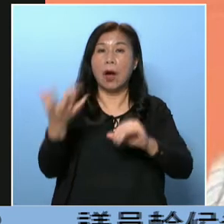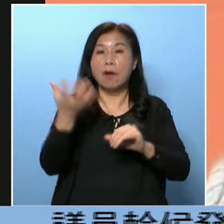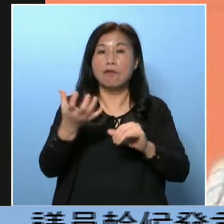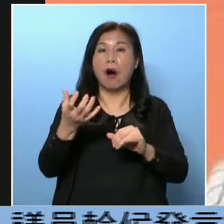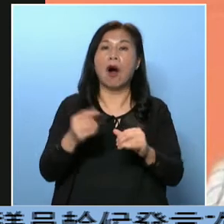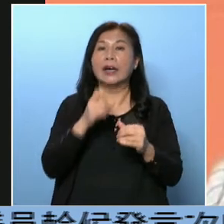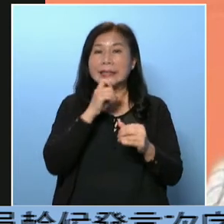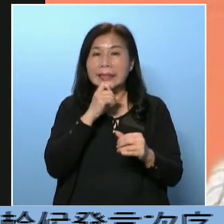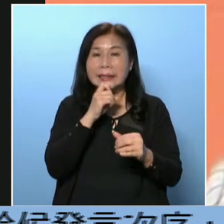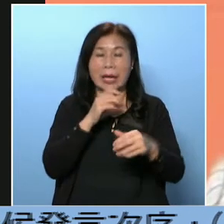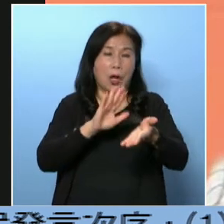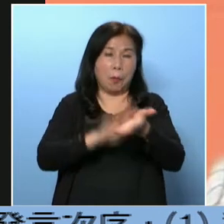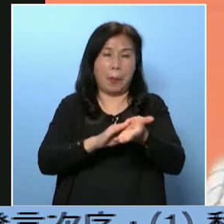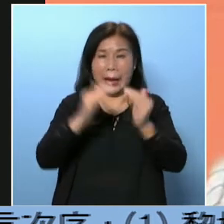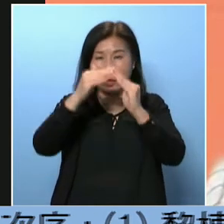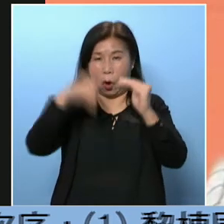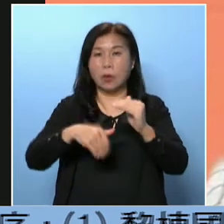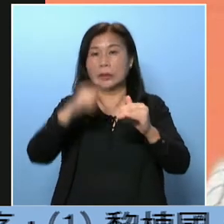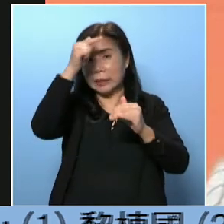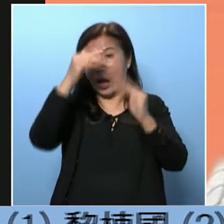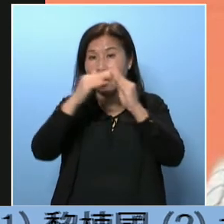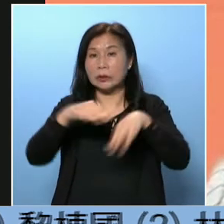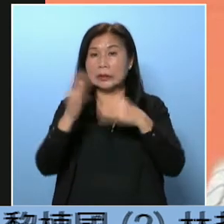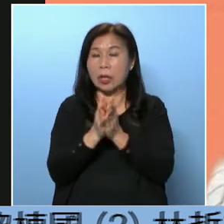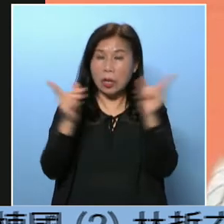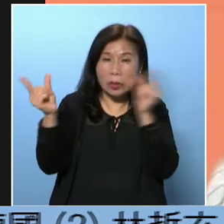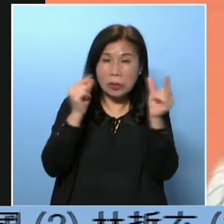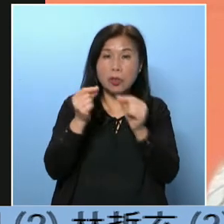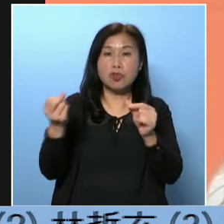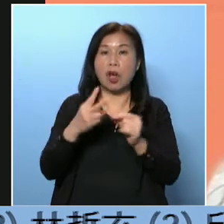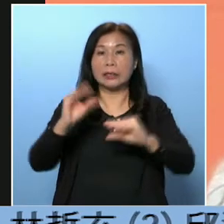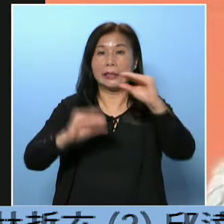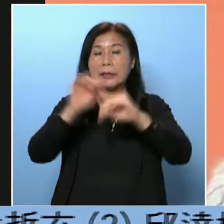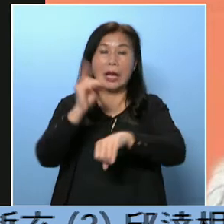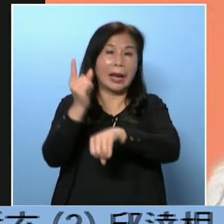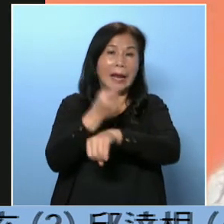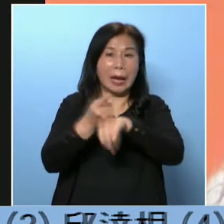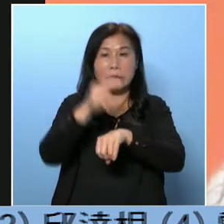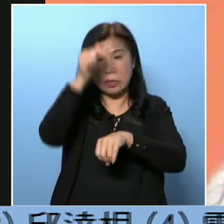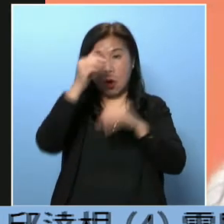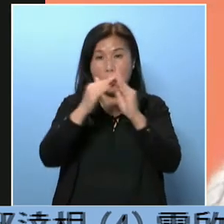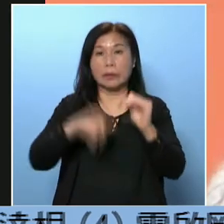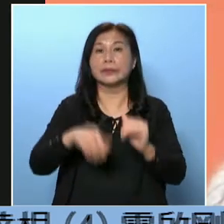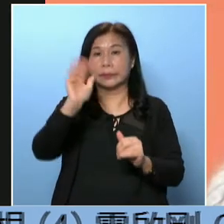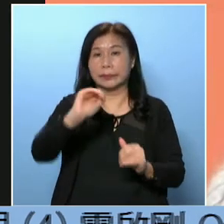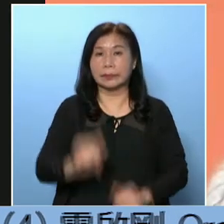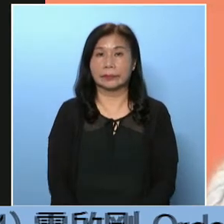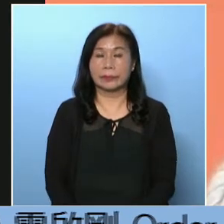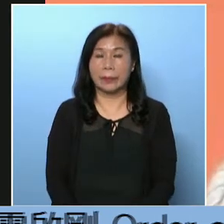Huashanshan Hospital in 10 days. If Hong Kong had the capability and the space, Hong Kong would make friends and build another makeshift